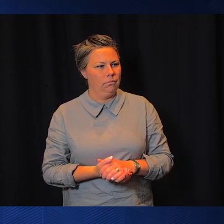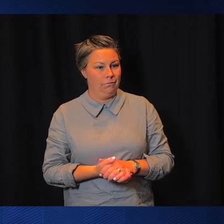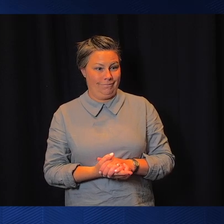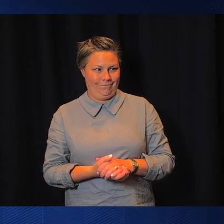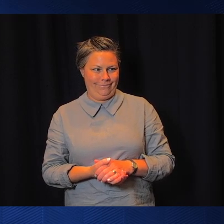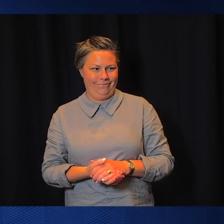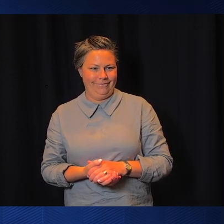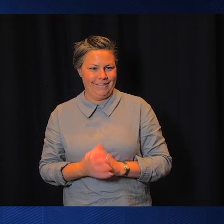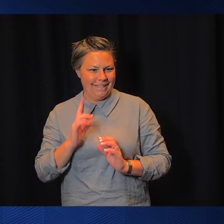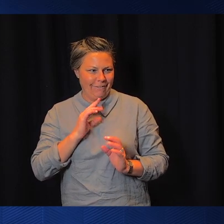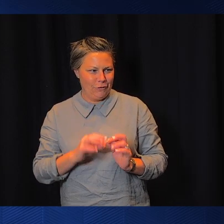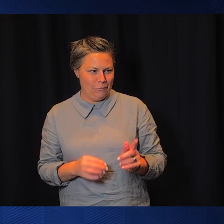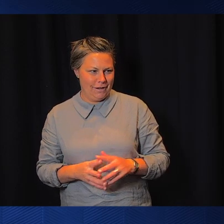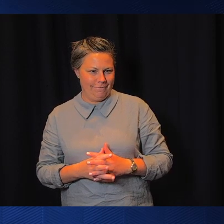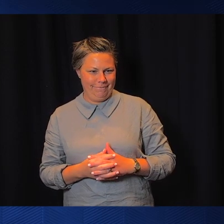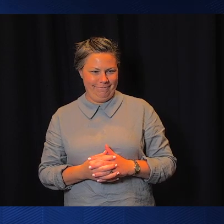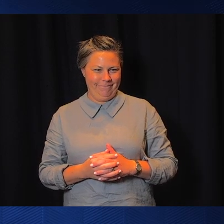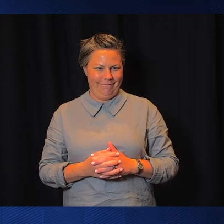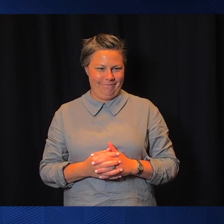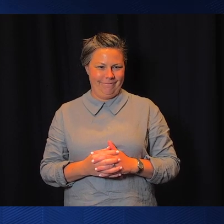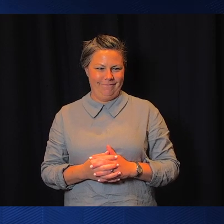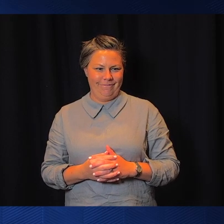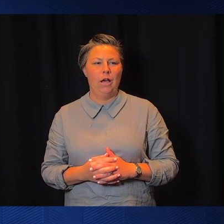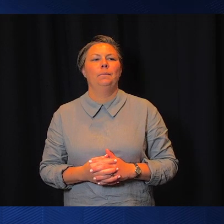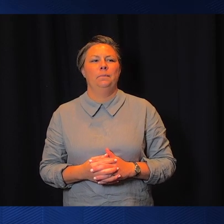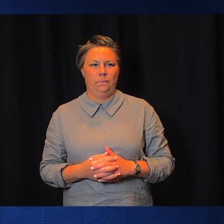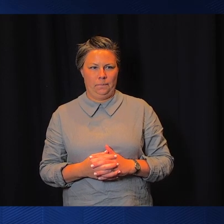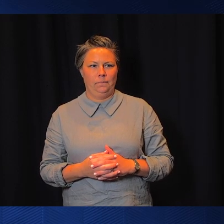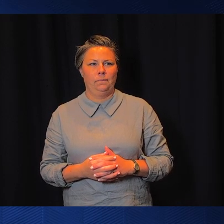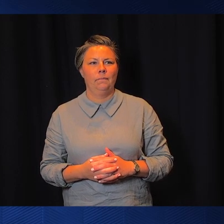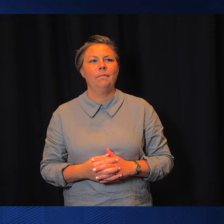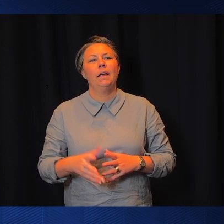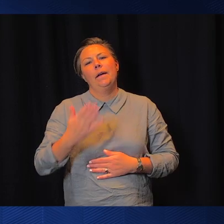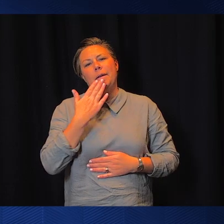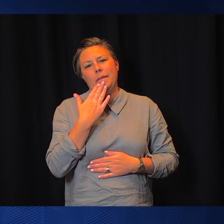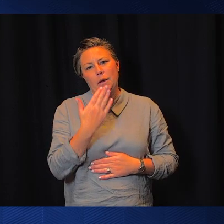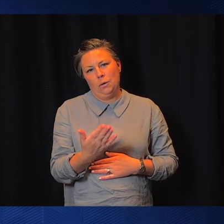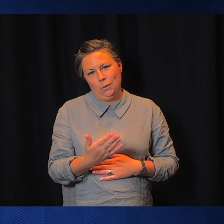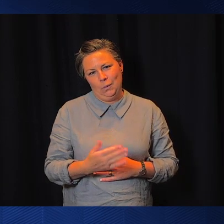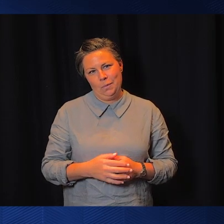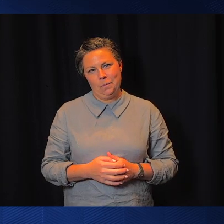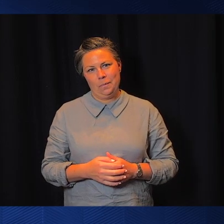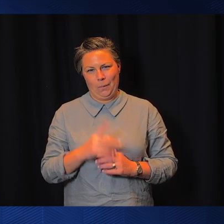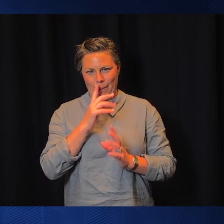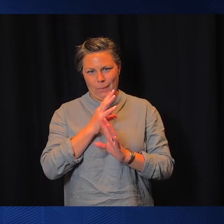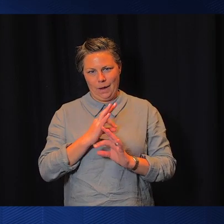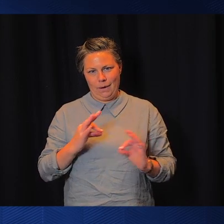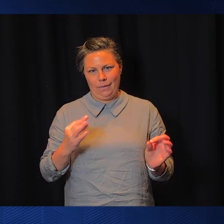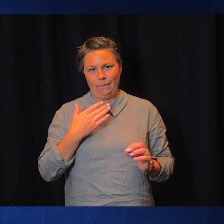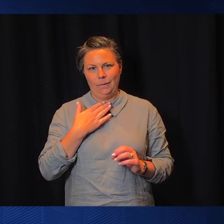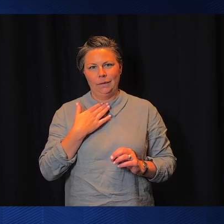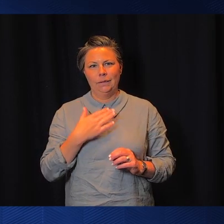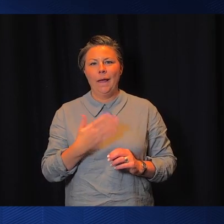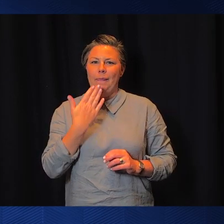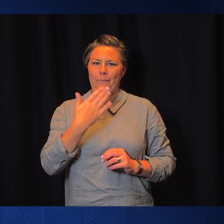that experience. Thank you. I'd like to take this opportunity to thank you that I'll have